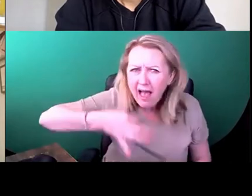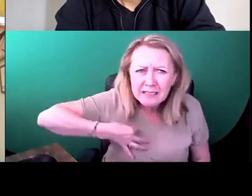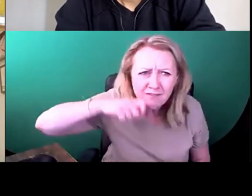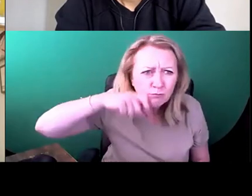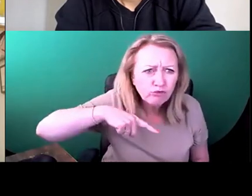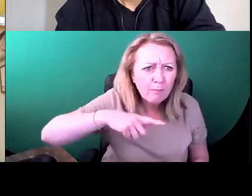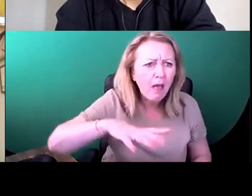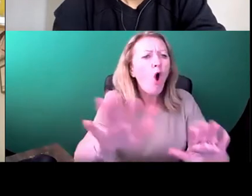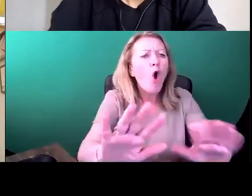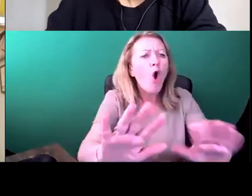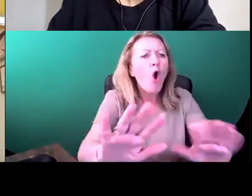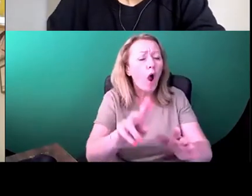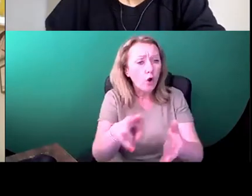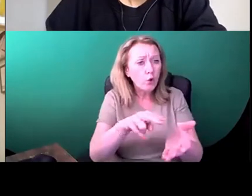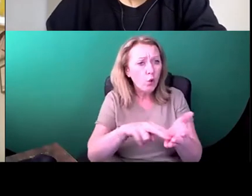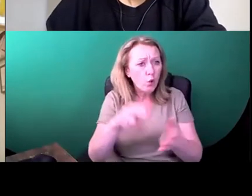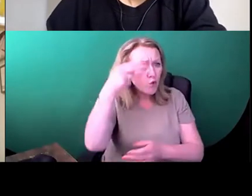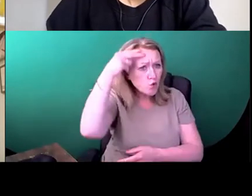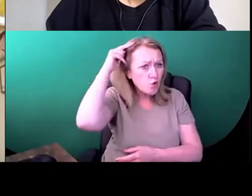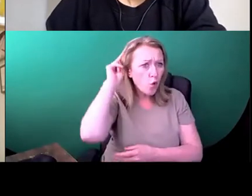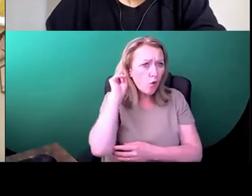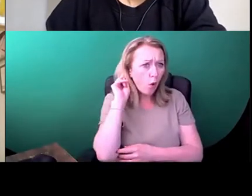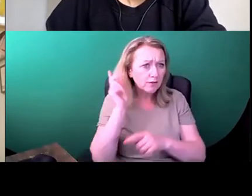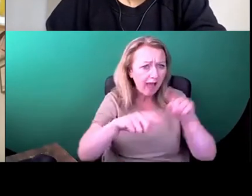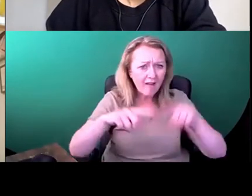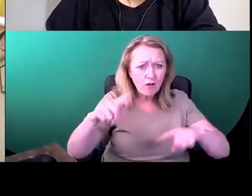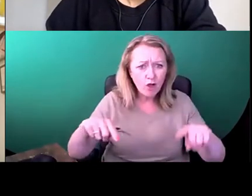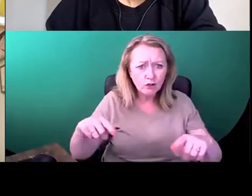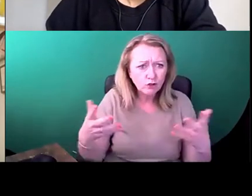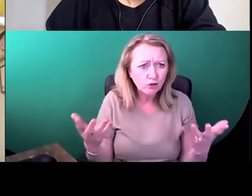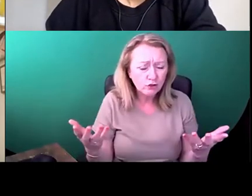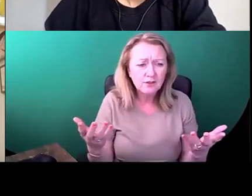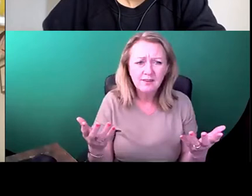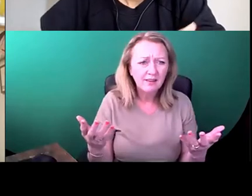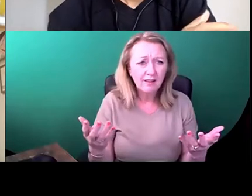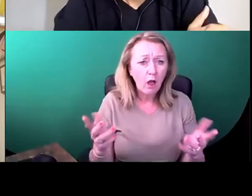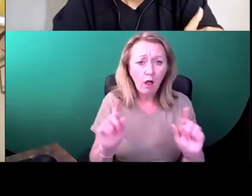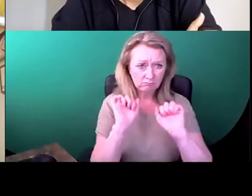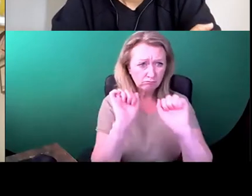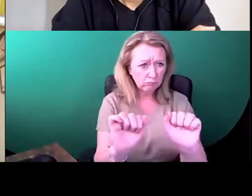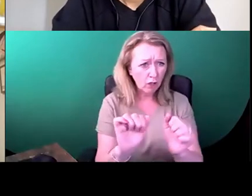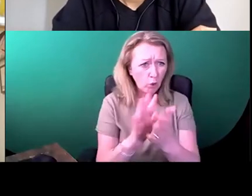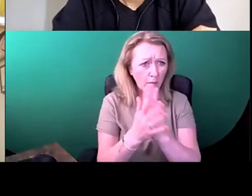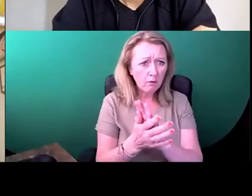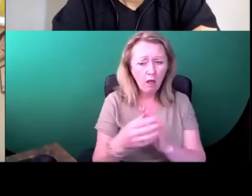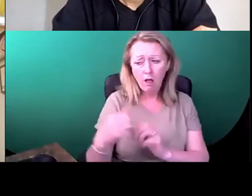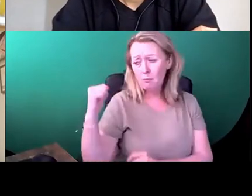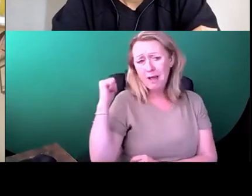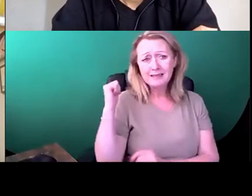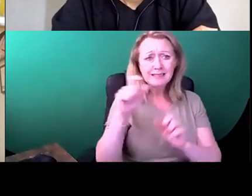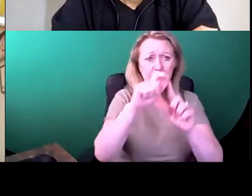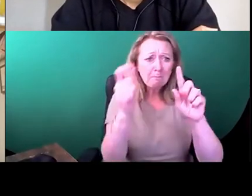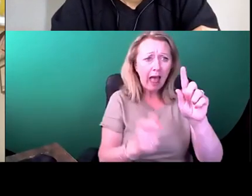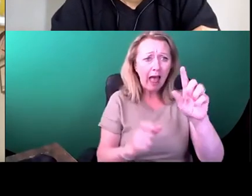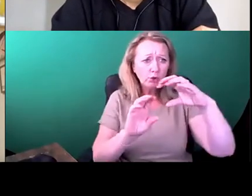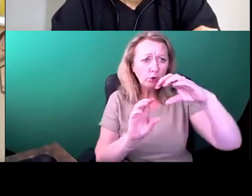No. Are you neurodivergent? We wouldn't ask you that. So what is your impairment? Well, I have a twist in my spine. I